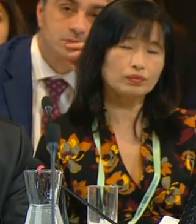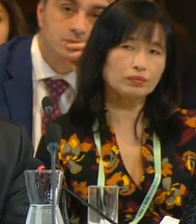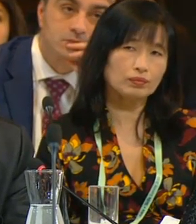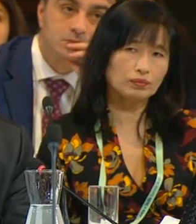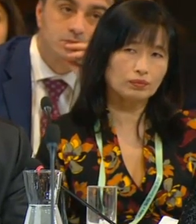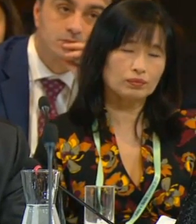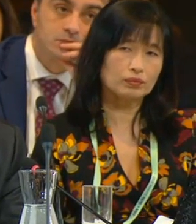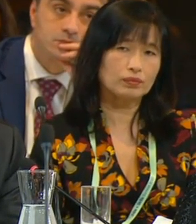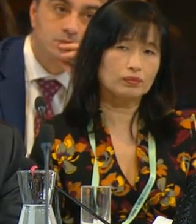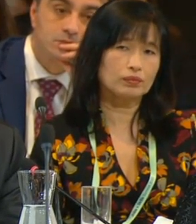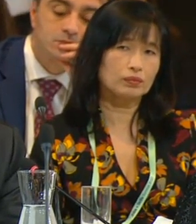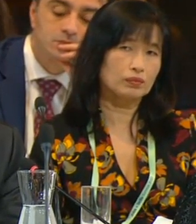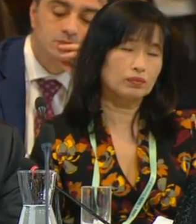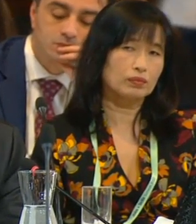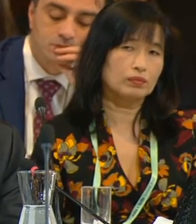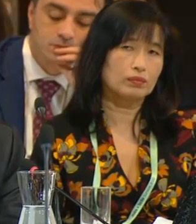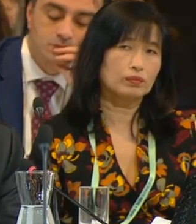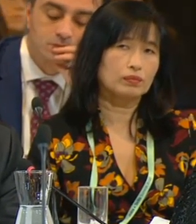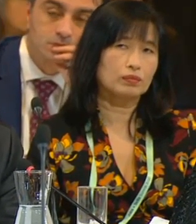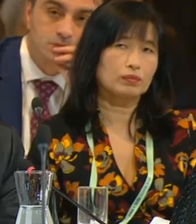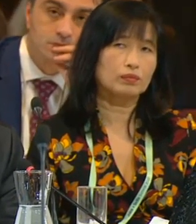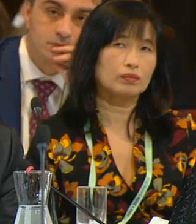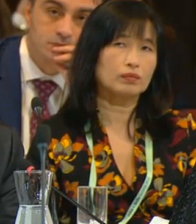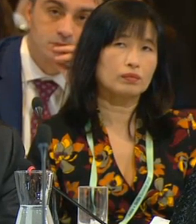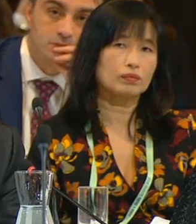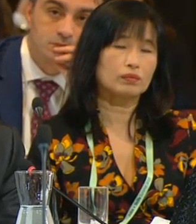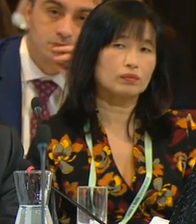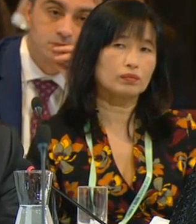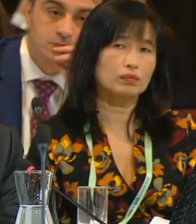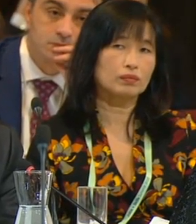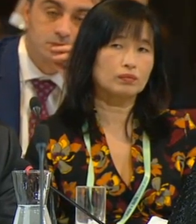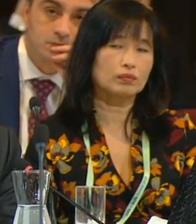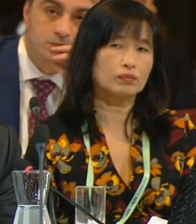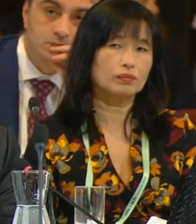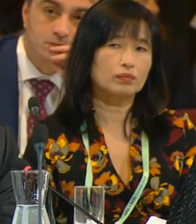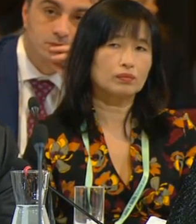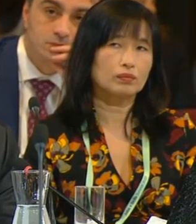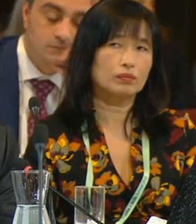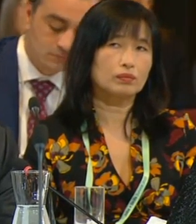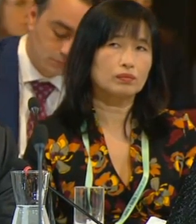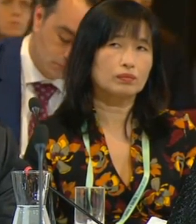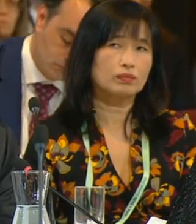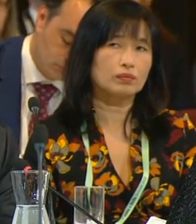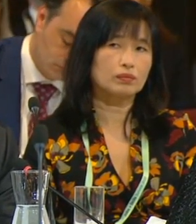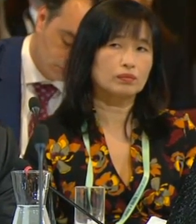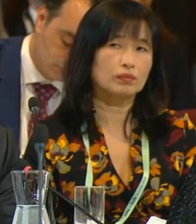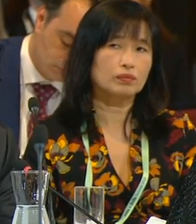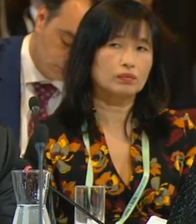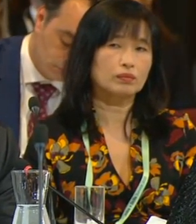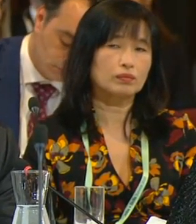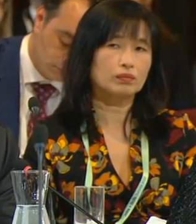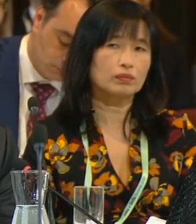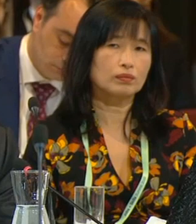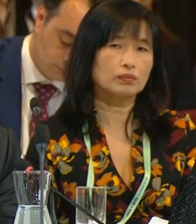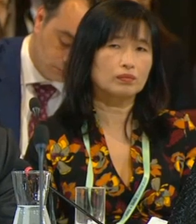at the fair work act which was legislated by an earlier labor government and a key object of it is quote